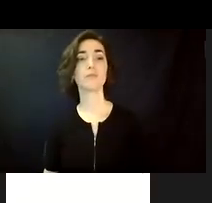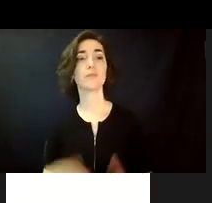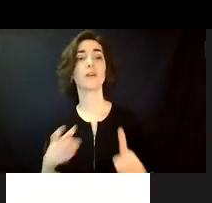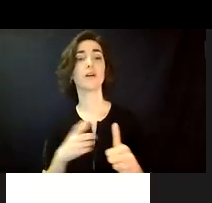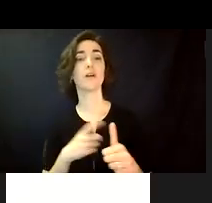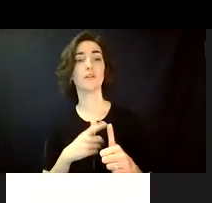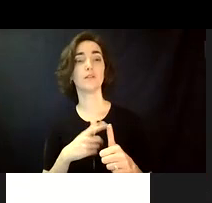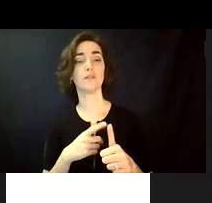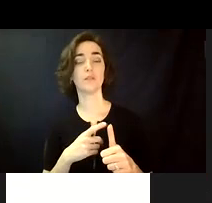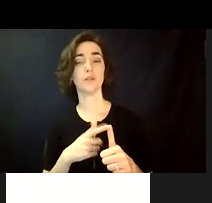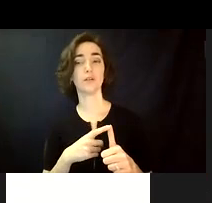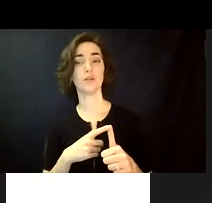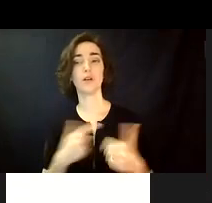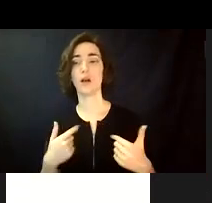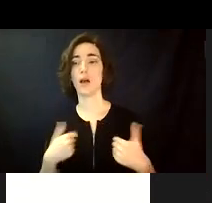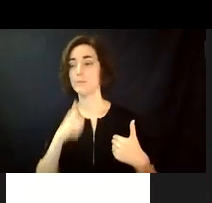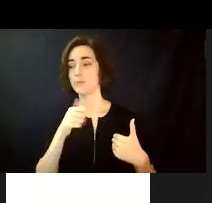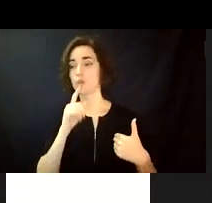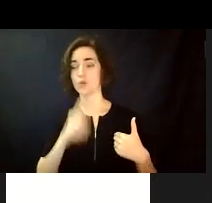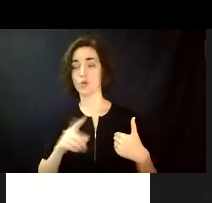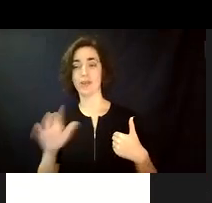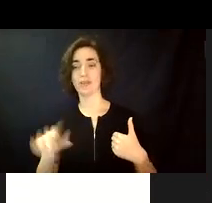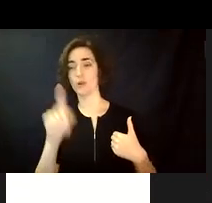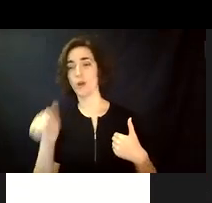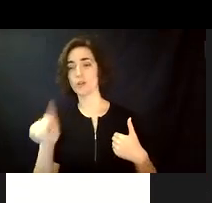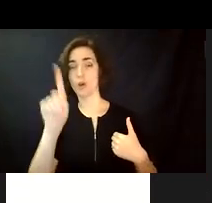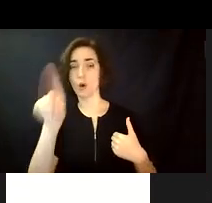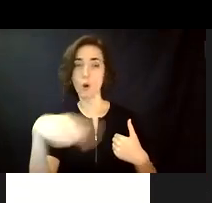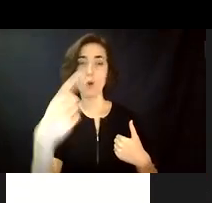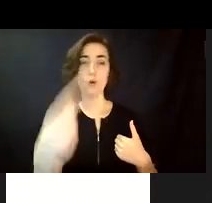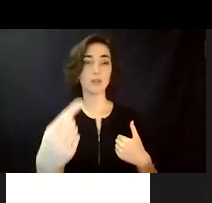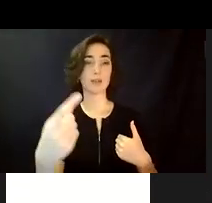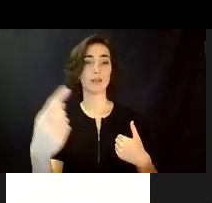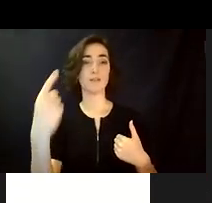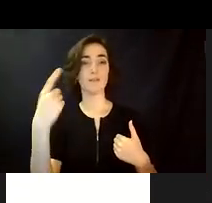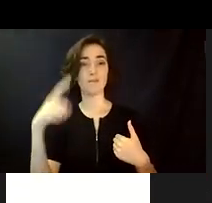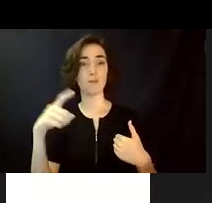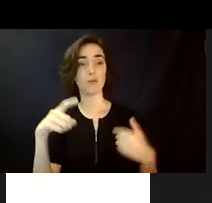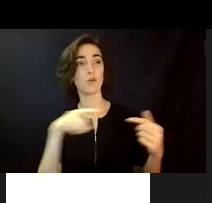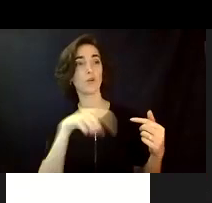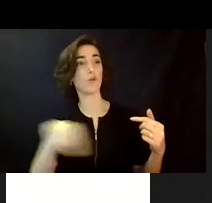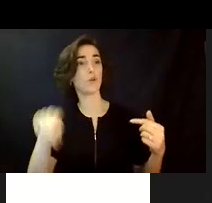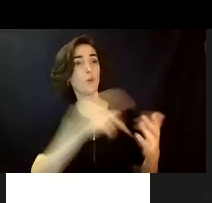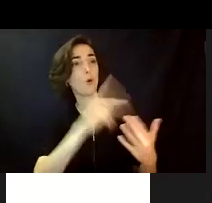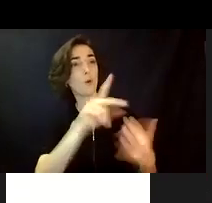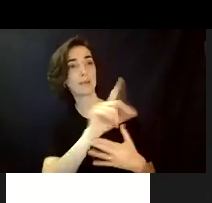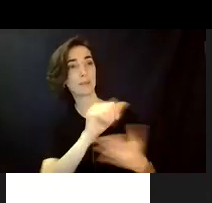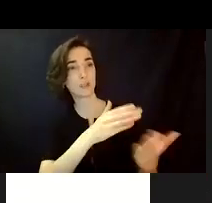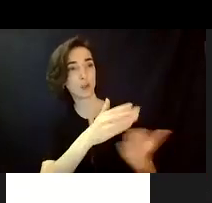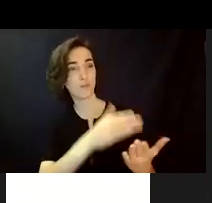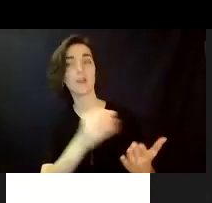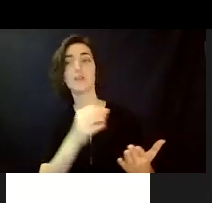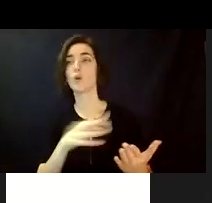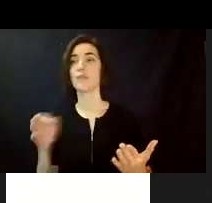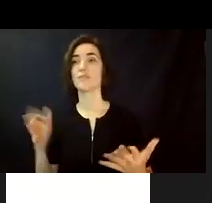I'm not sure if that was directed only to the disability services programs or if she wanted it